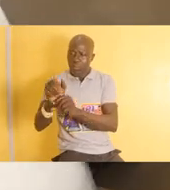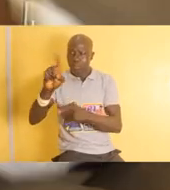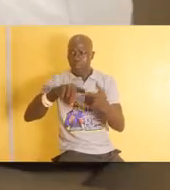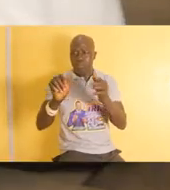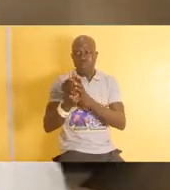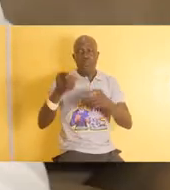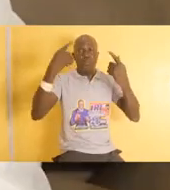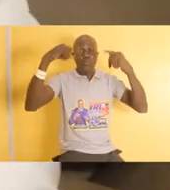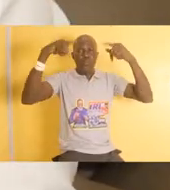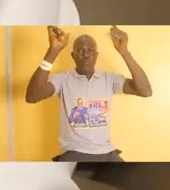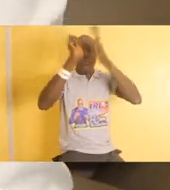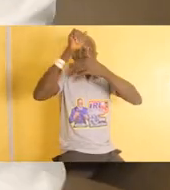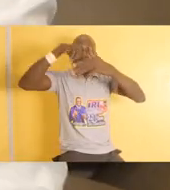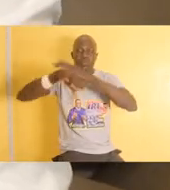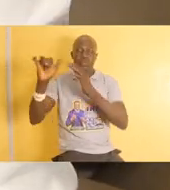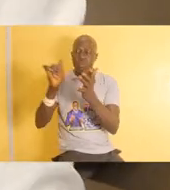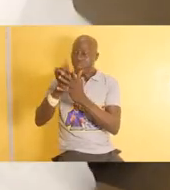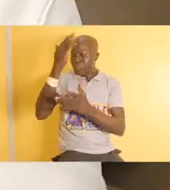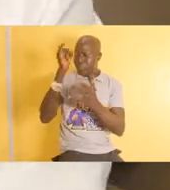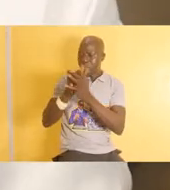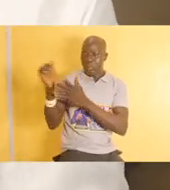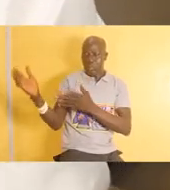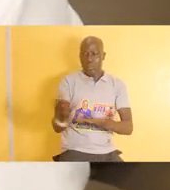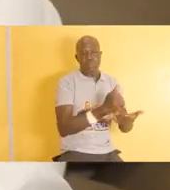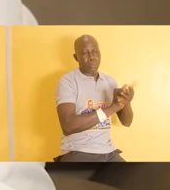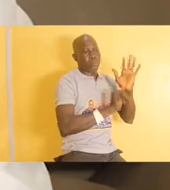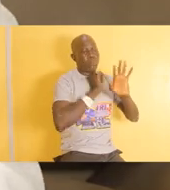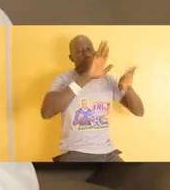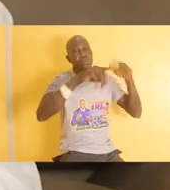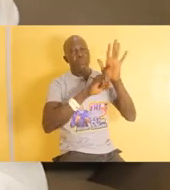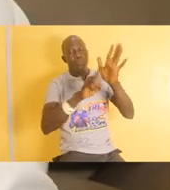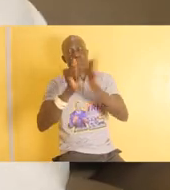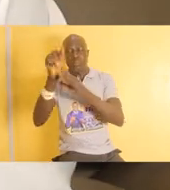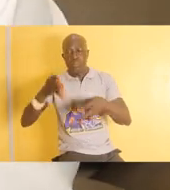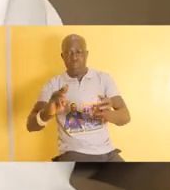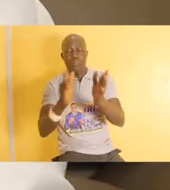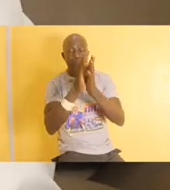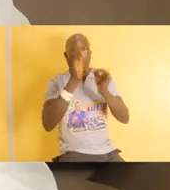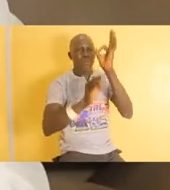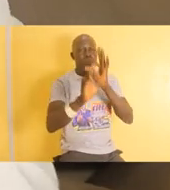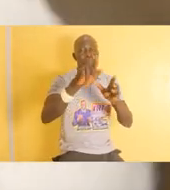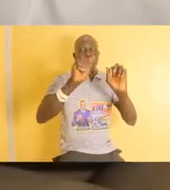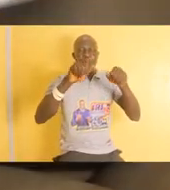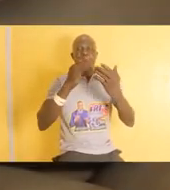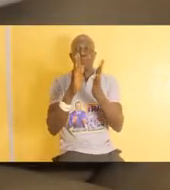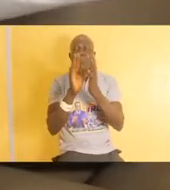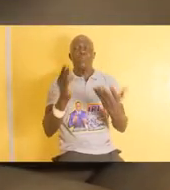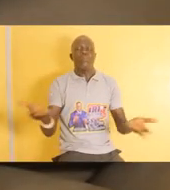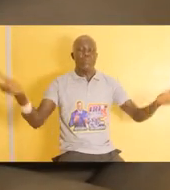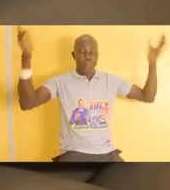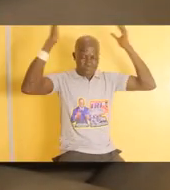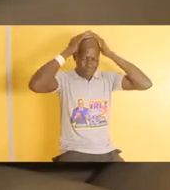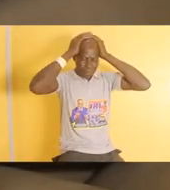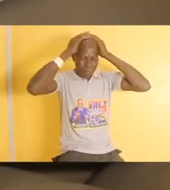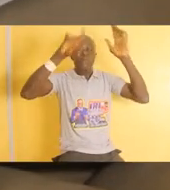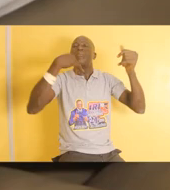sa sase yori in to le carry na dua ma fo na dua na I will show the way bo ba le gba ni e gbe o meji sori